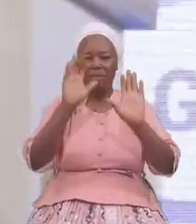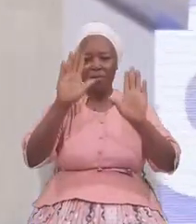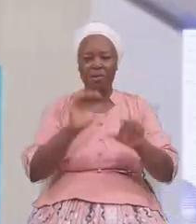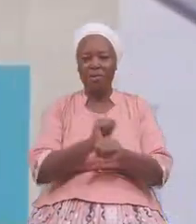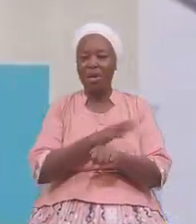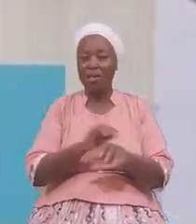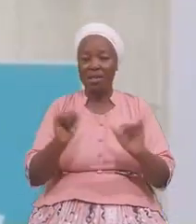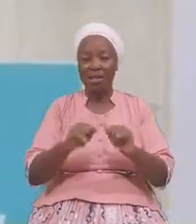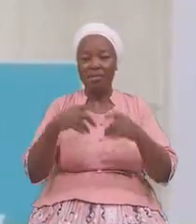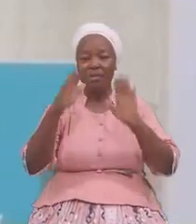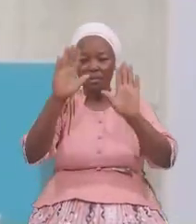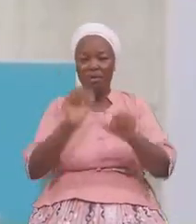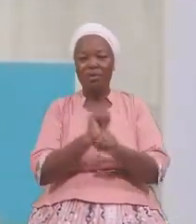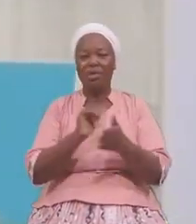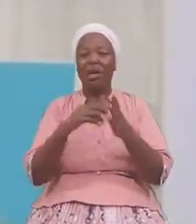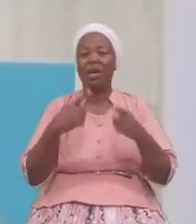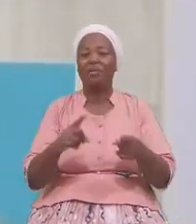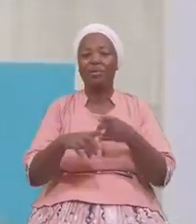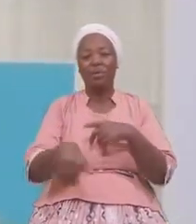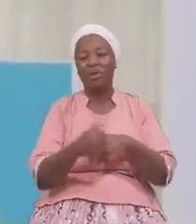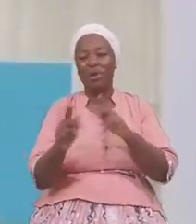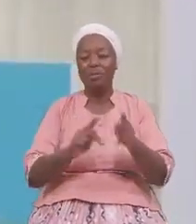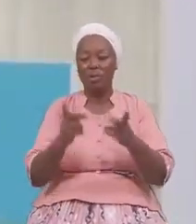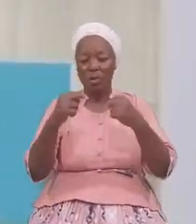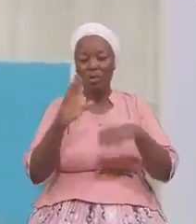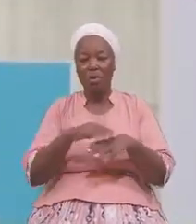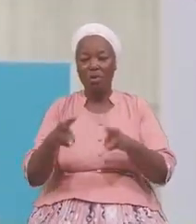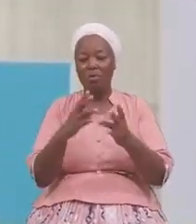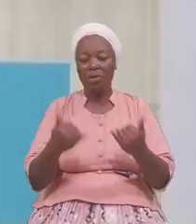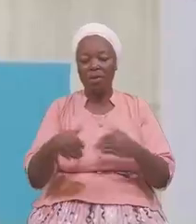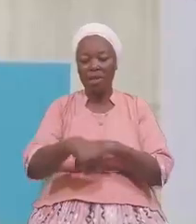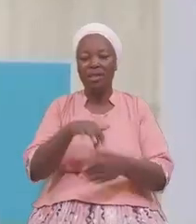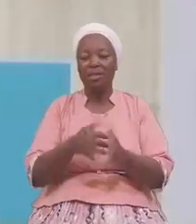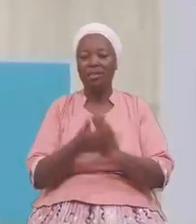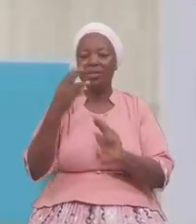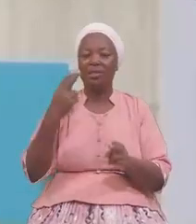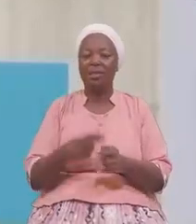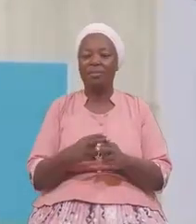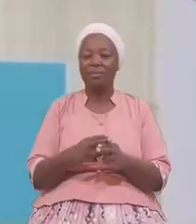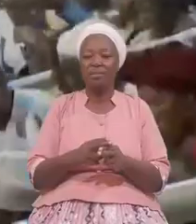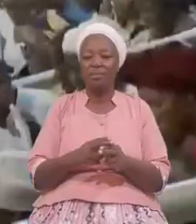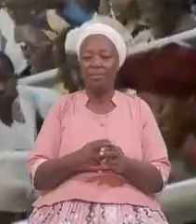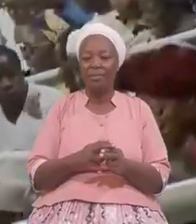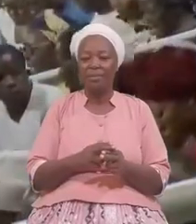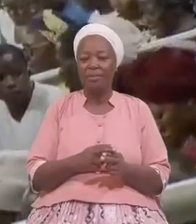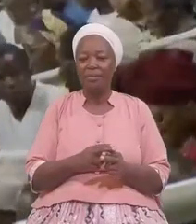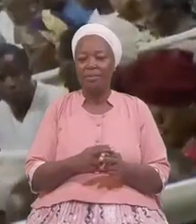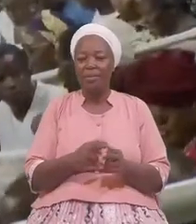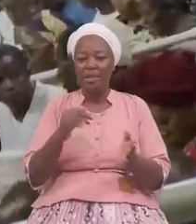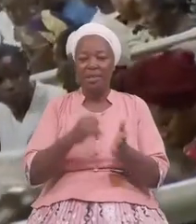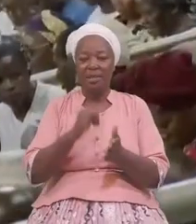happened to other people coming your way tonight in Jesus' name. It's